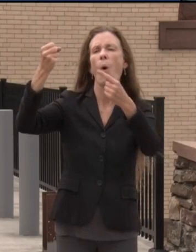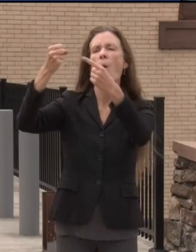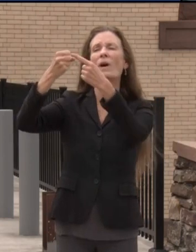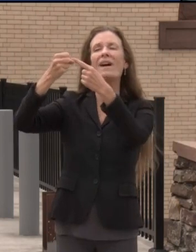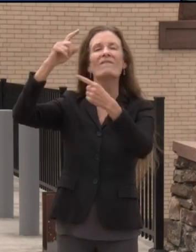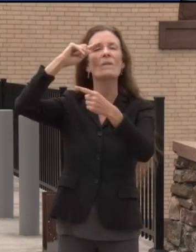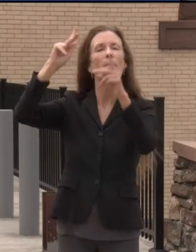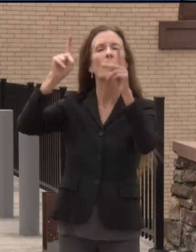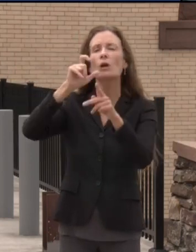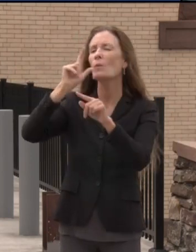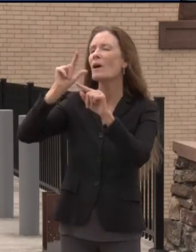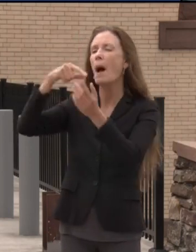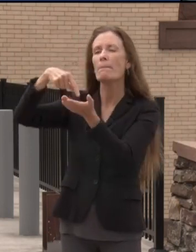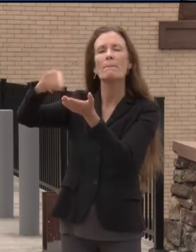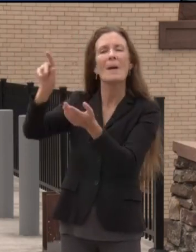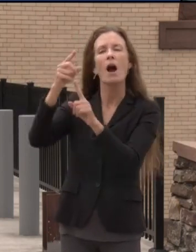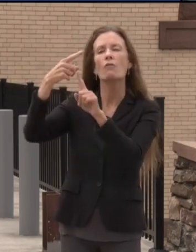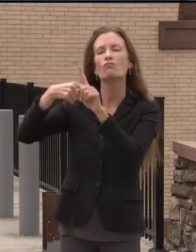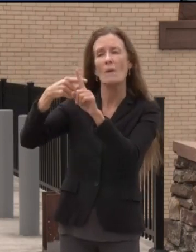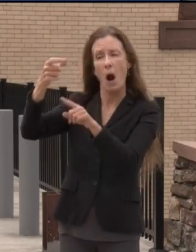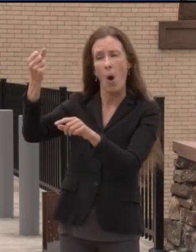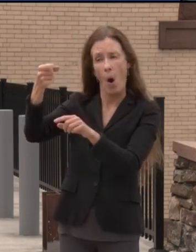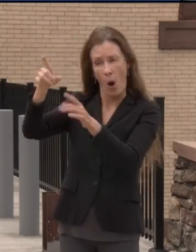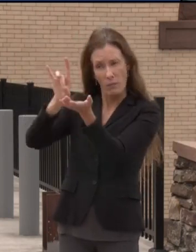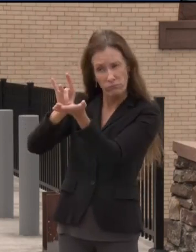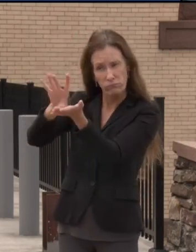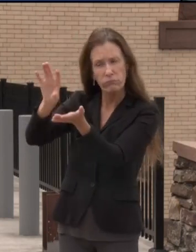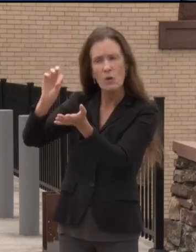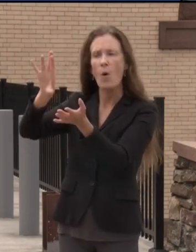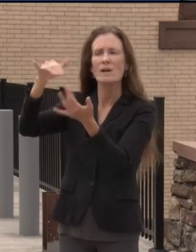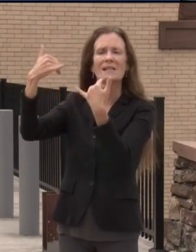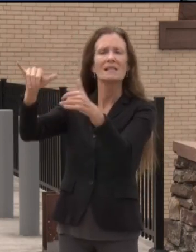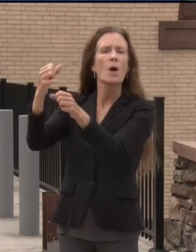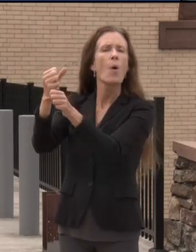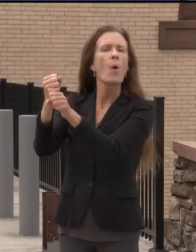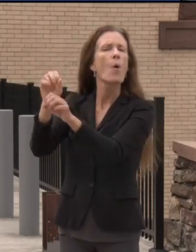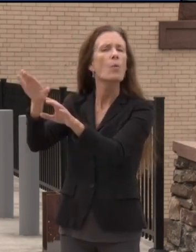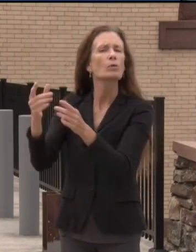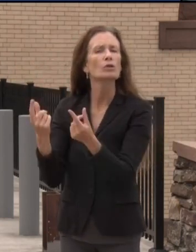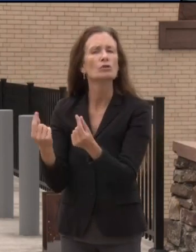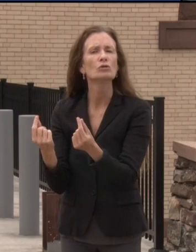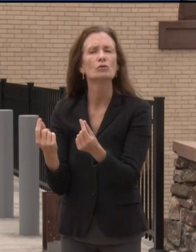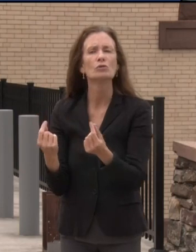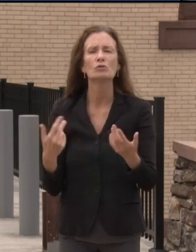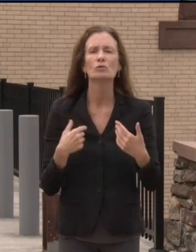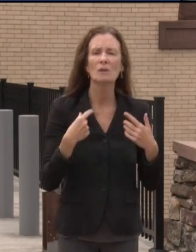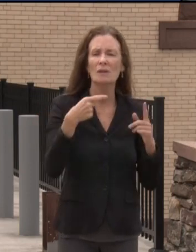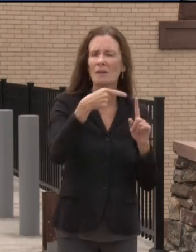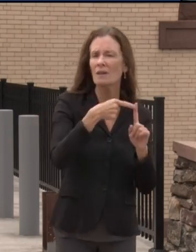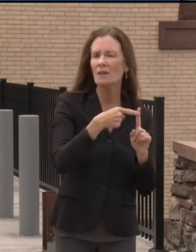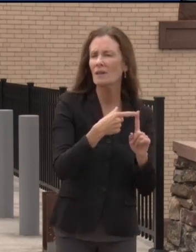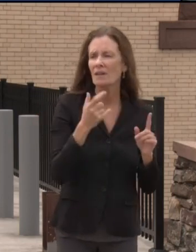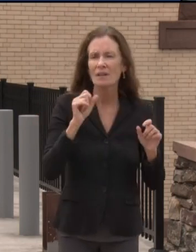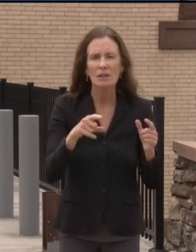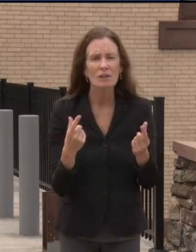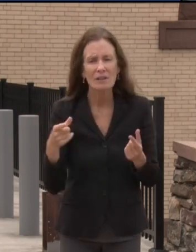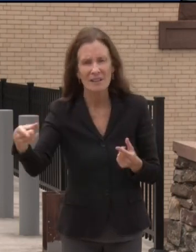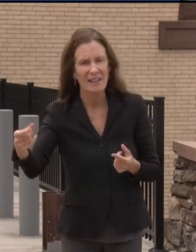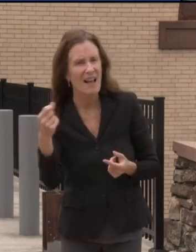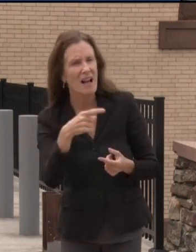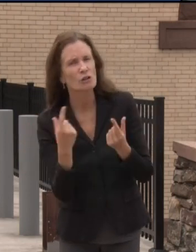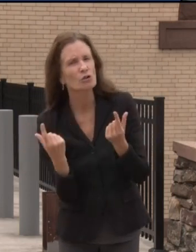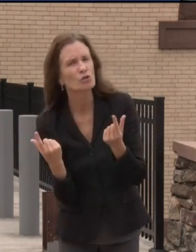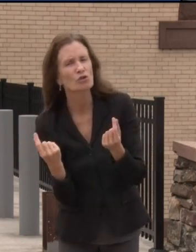in workplaces, but it also spreads really rapidly in cramped housing and shelters. And so are you worried about the expiration of